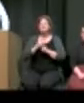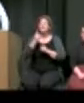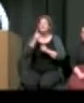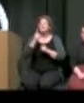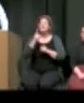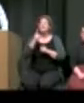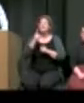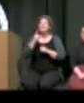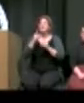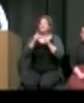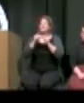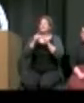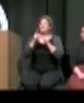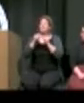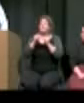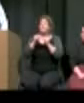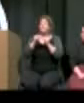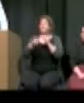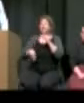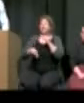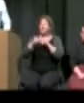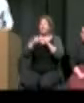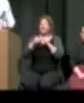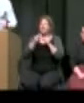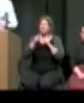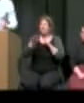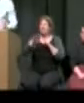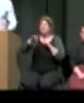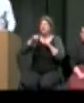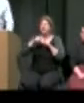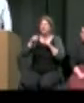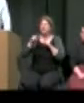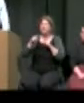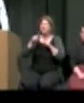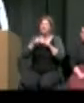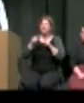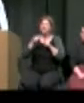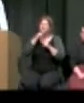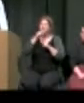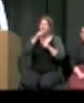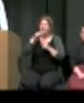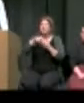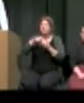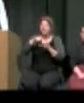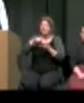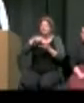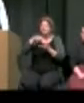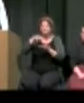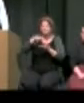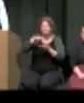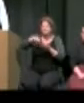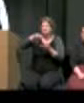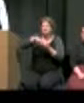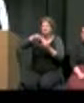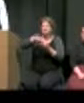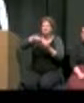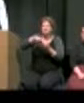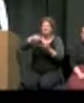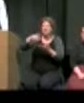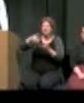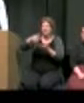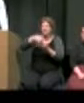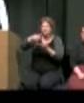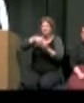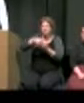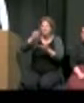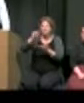we did have to do on the right side here was we chipped out just a little bit of existing rock just to make it fit. So